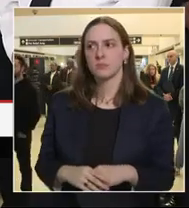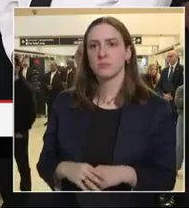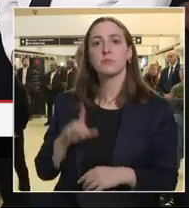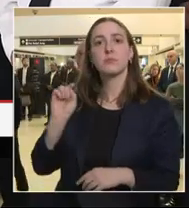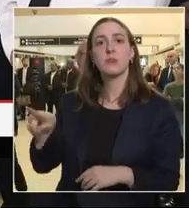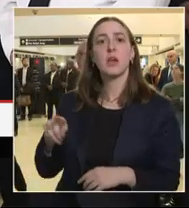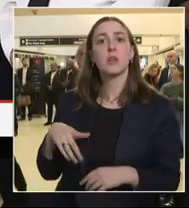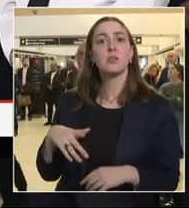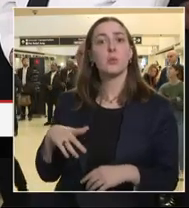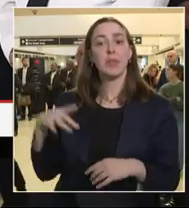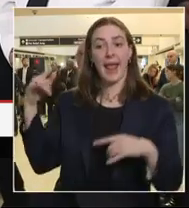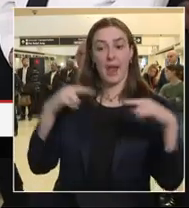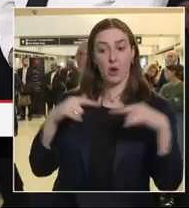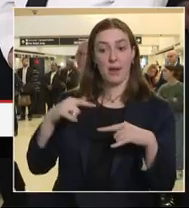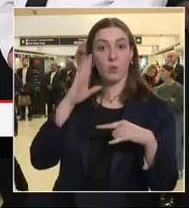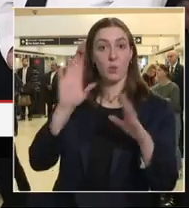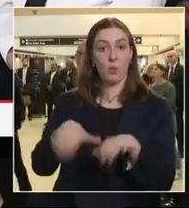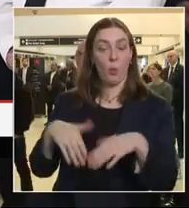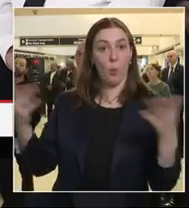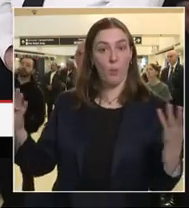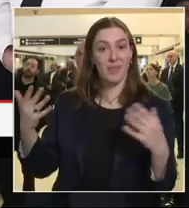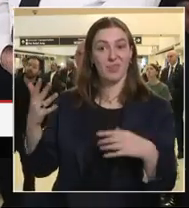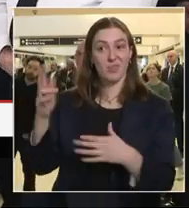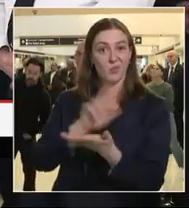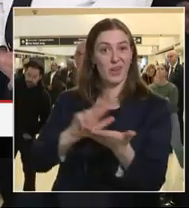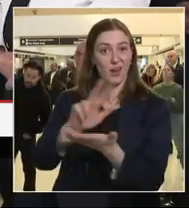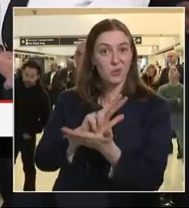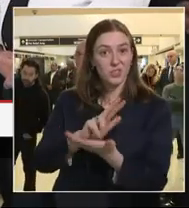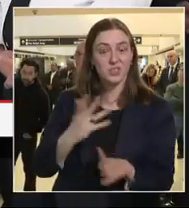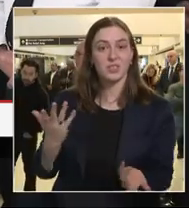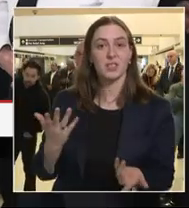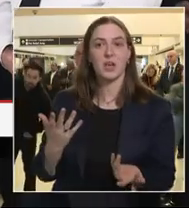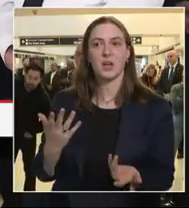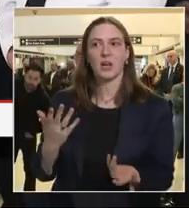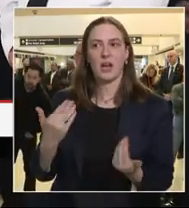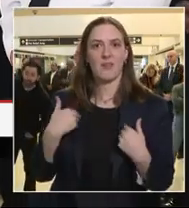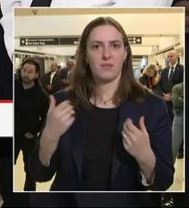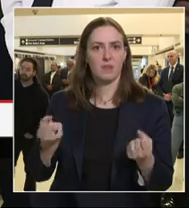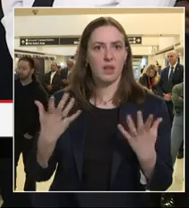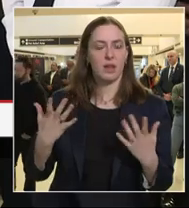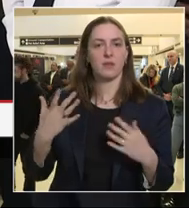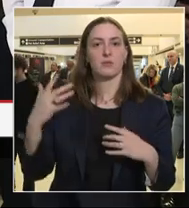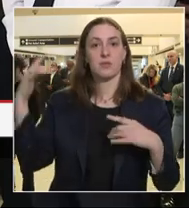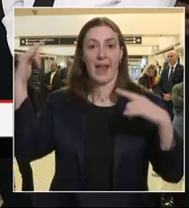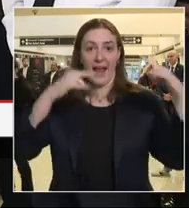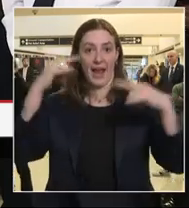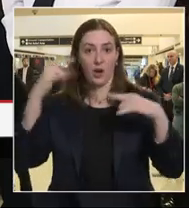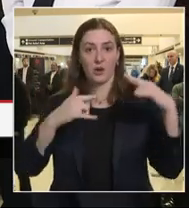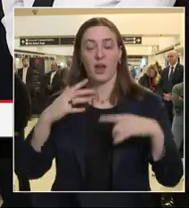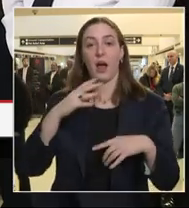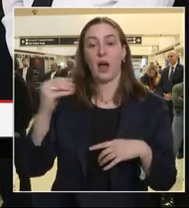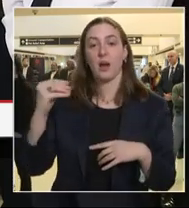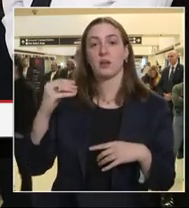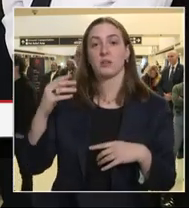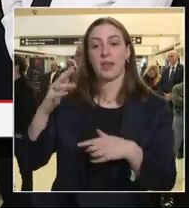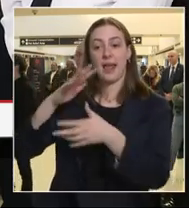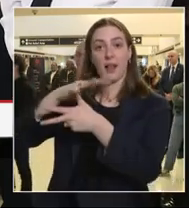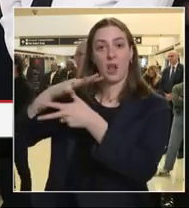of helicopter traffic from the military, U.S. Park Police and all that. Will helicopters be flying right through here as well, beyond the recovery